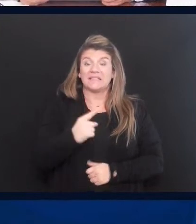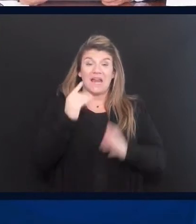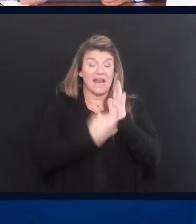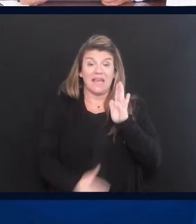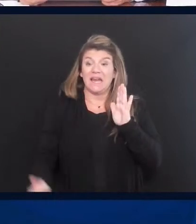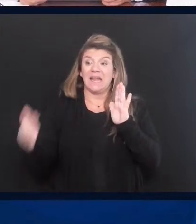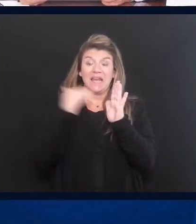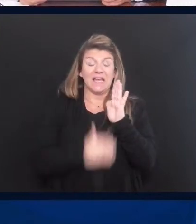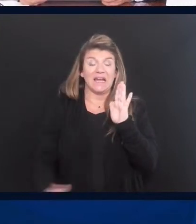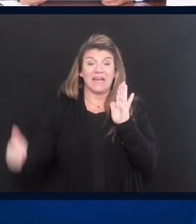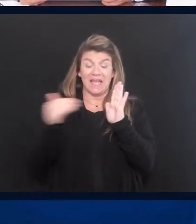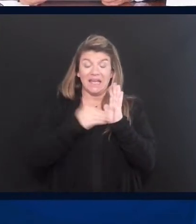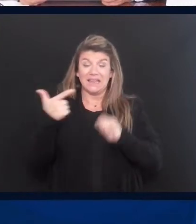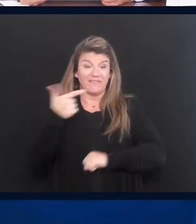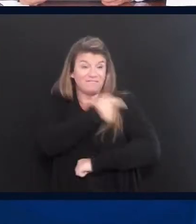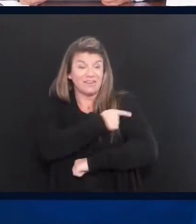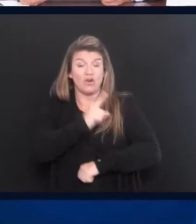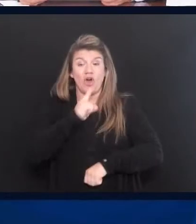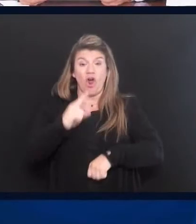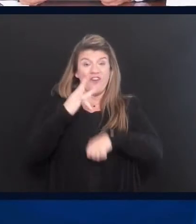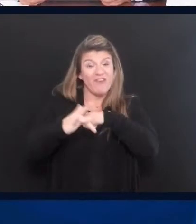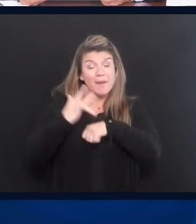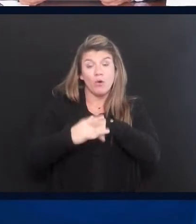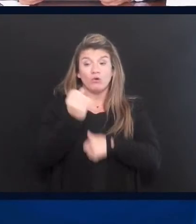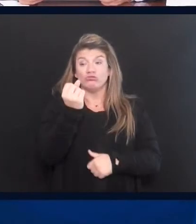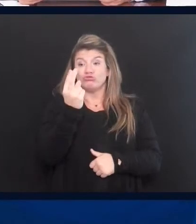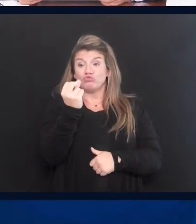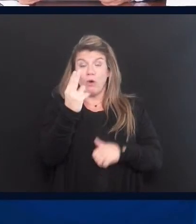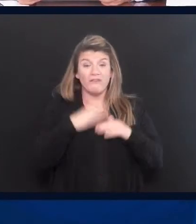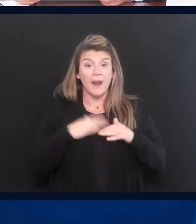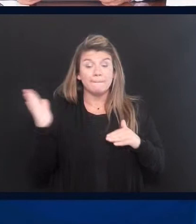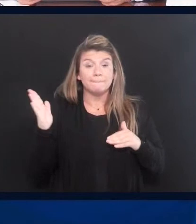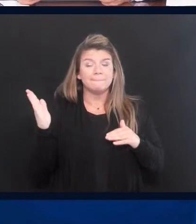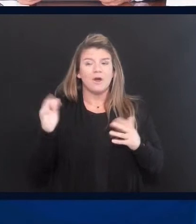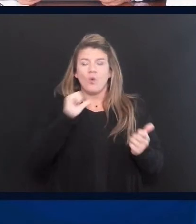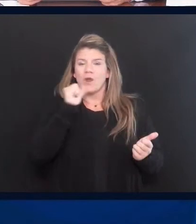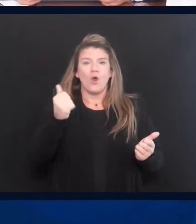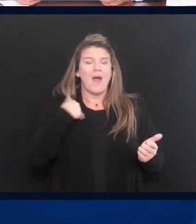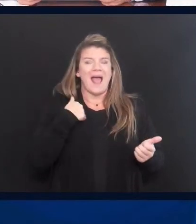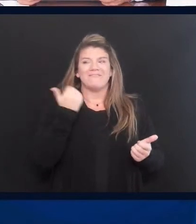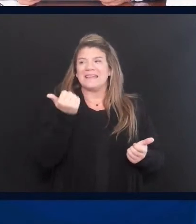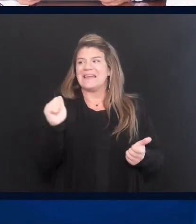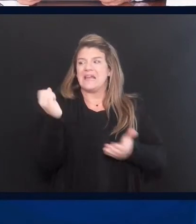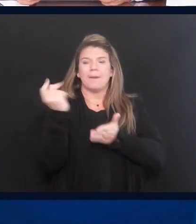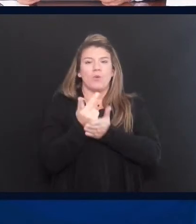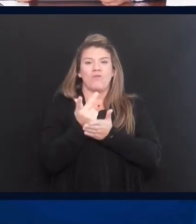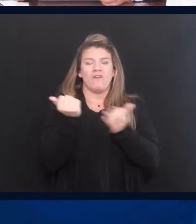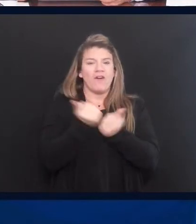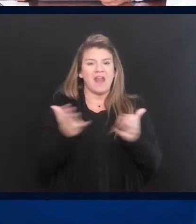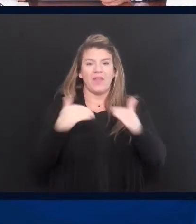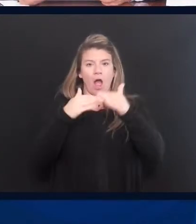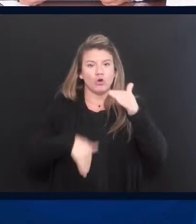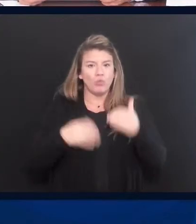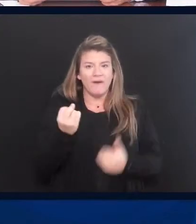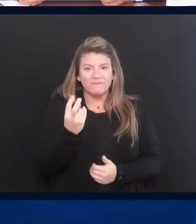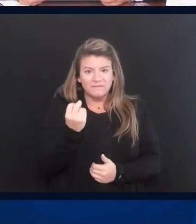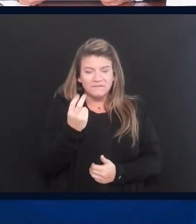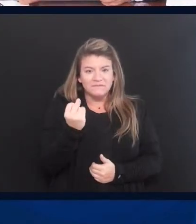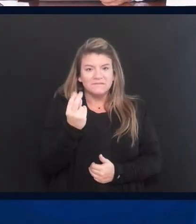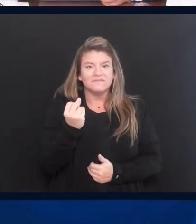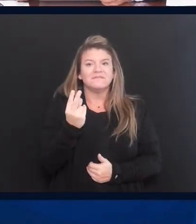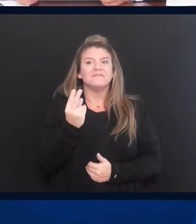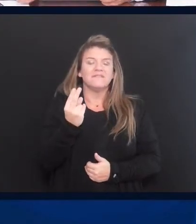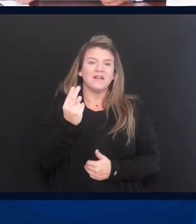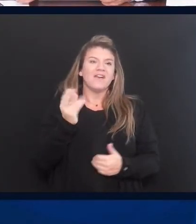the vaccines are available 12 and up right now. We don't have any approval for anything under 12. From the standpoint